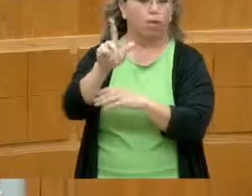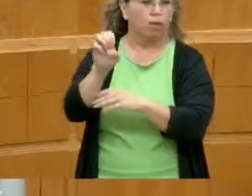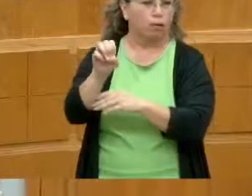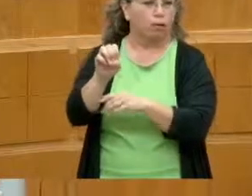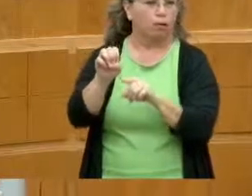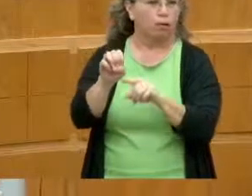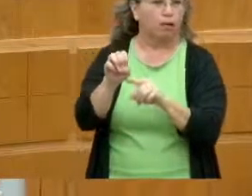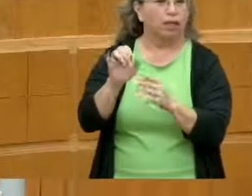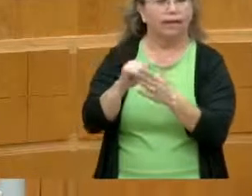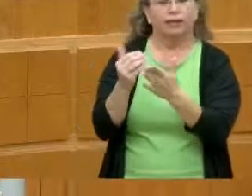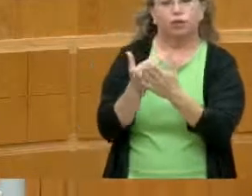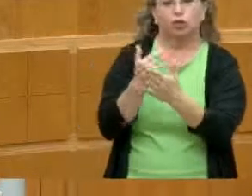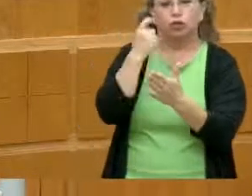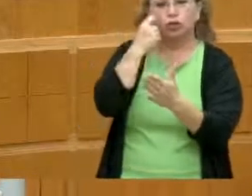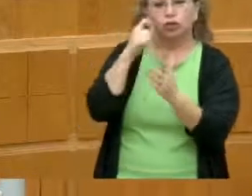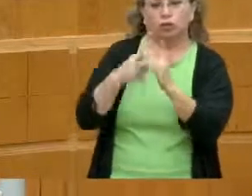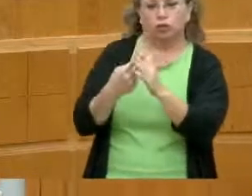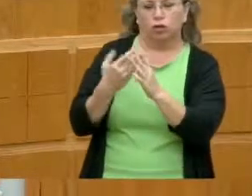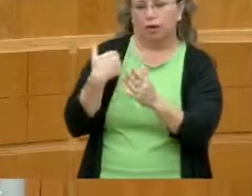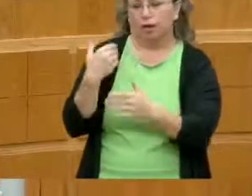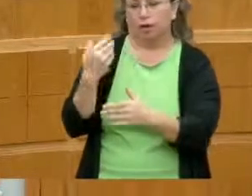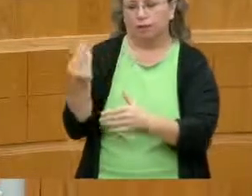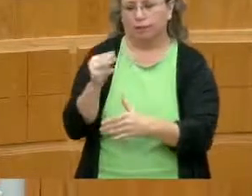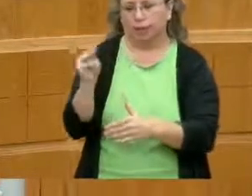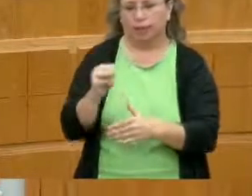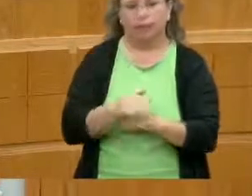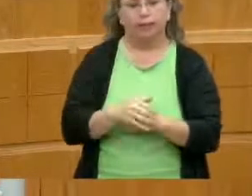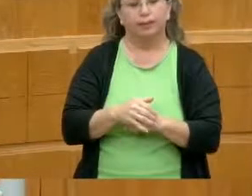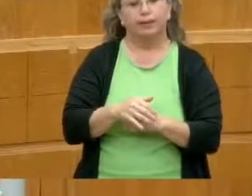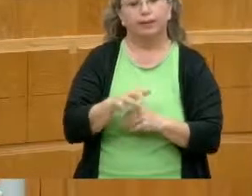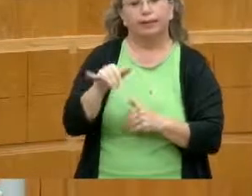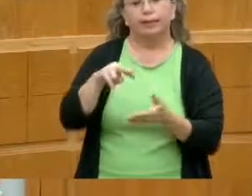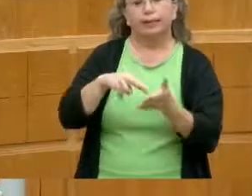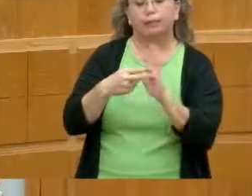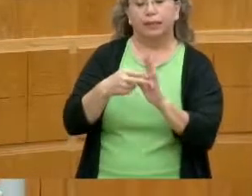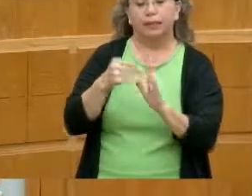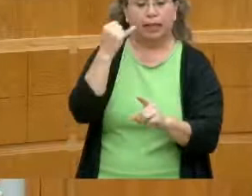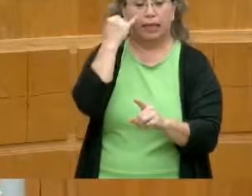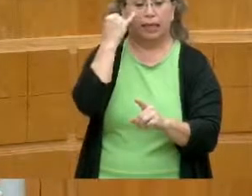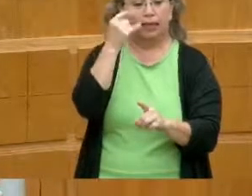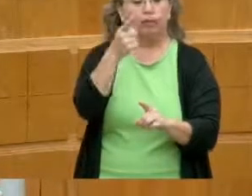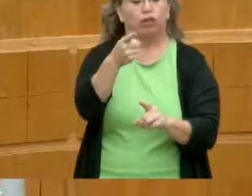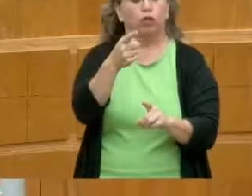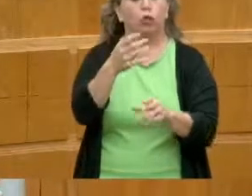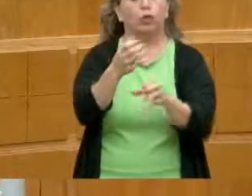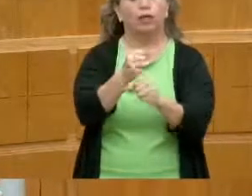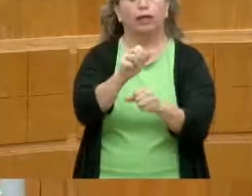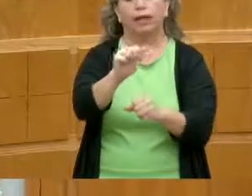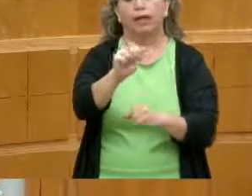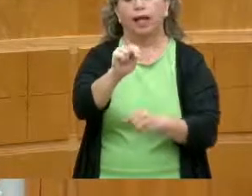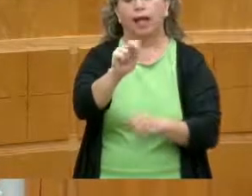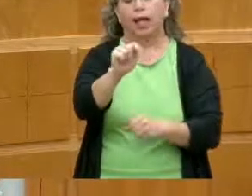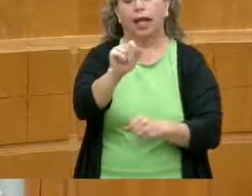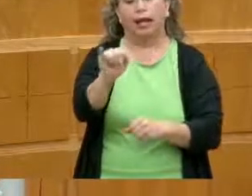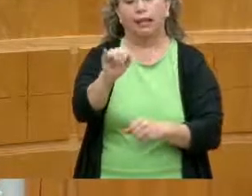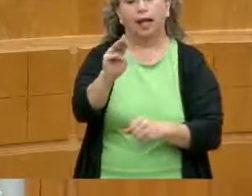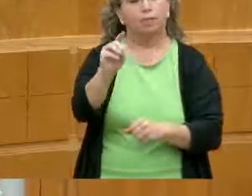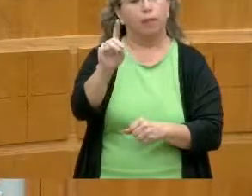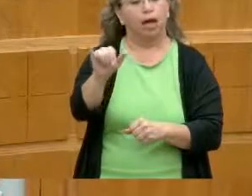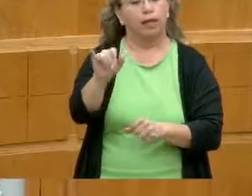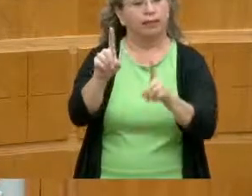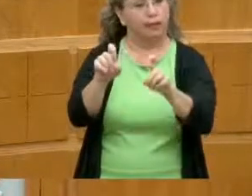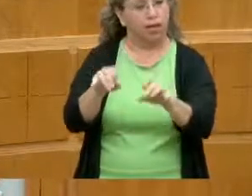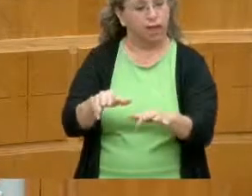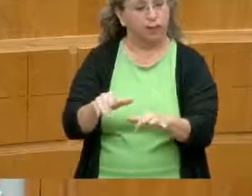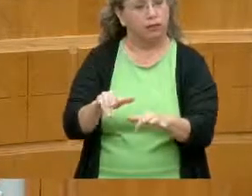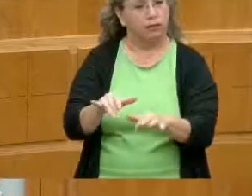of last Monday, and it basically says that if you have an antibody test, so if you have antibodies that